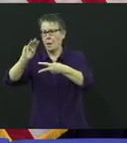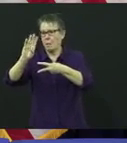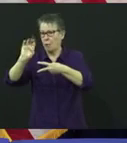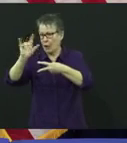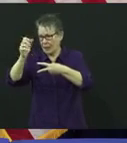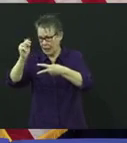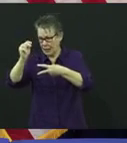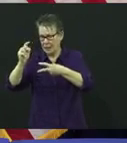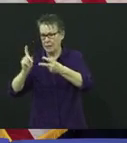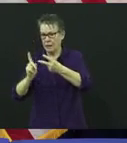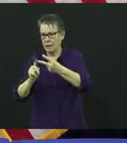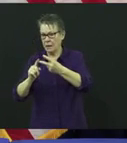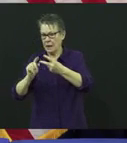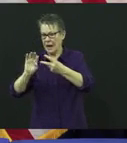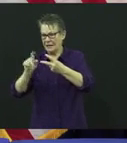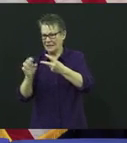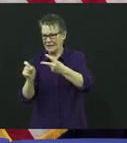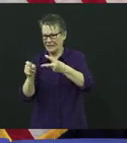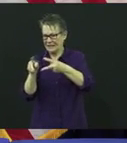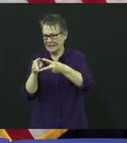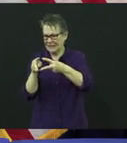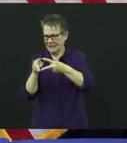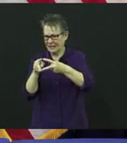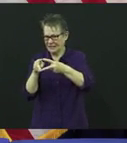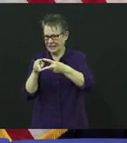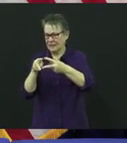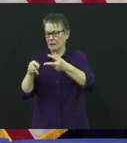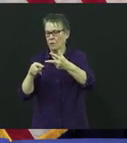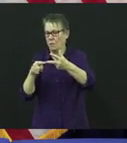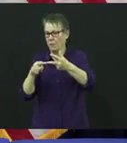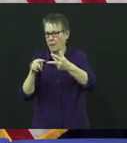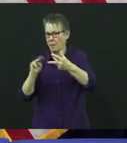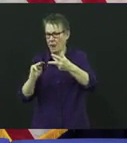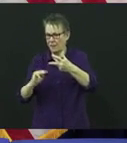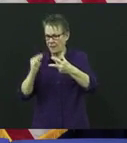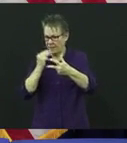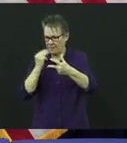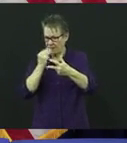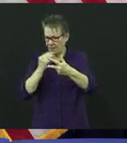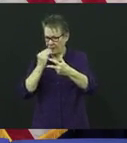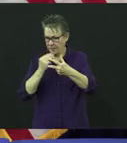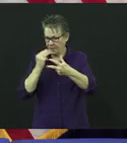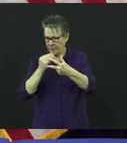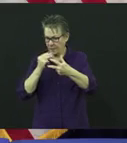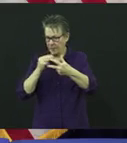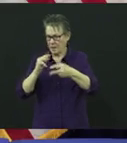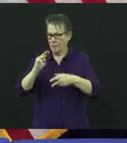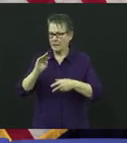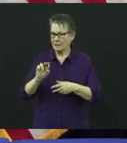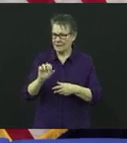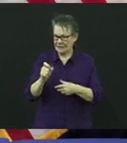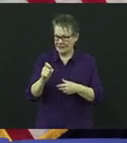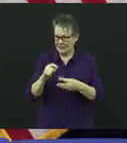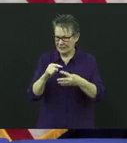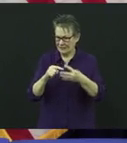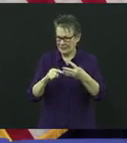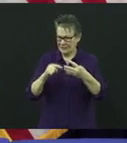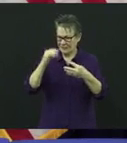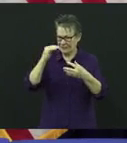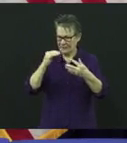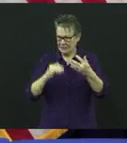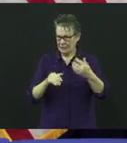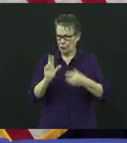now is the fifth highest at 246. The other county observation I wanted to make, you all heard the overnight numbers. This is the first